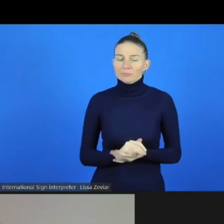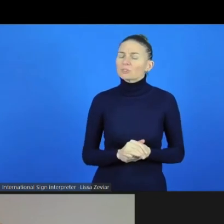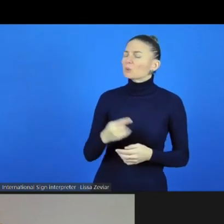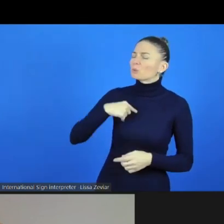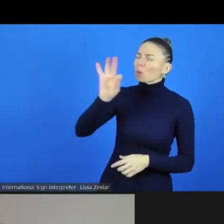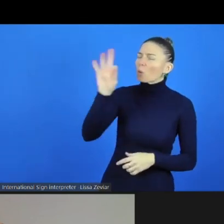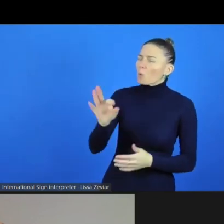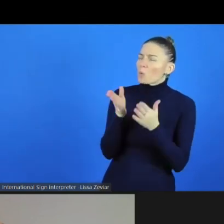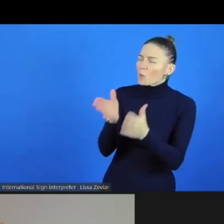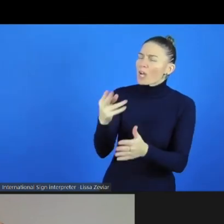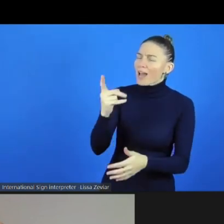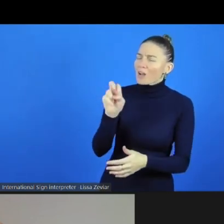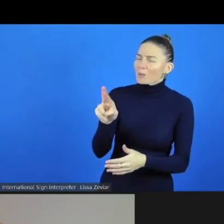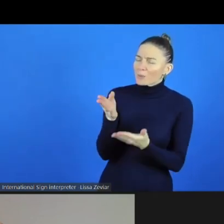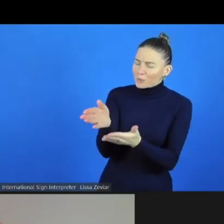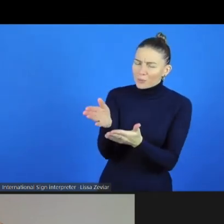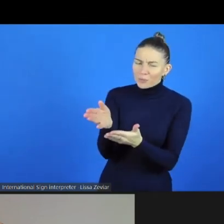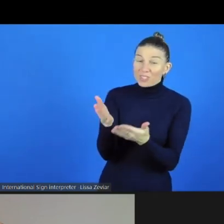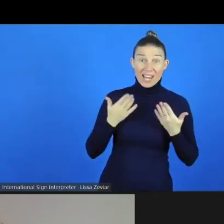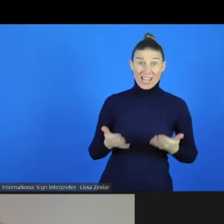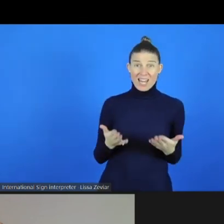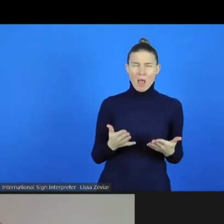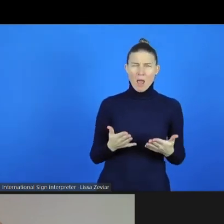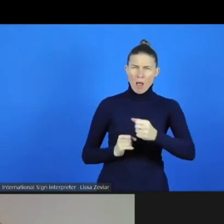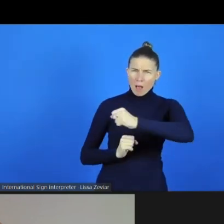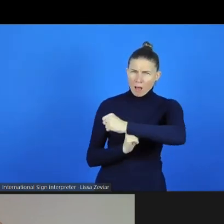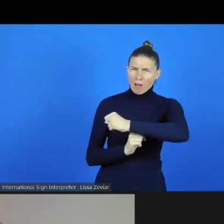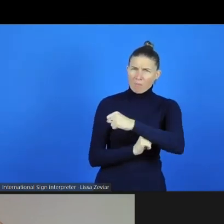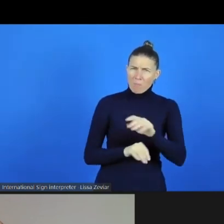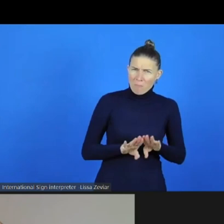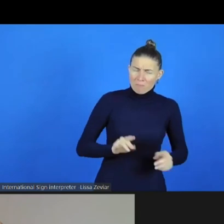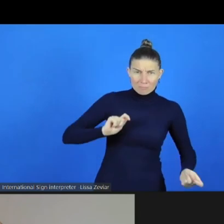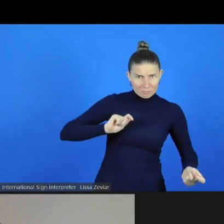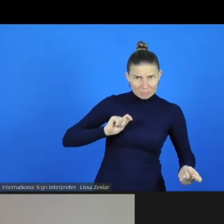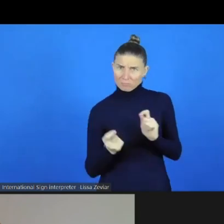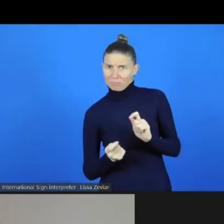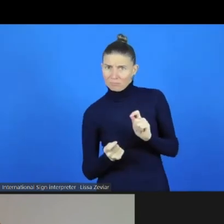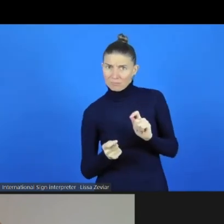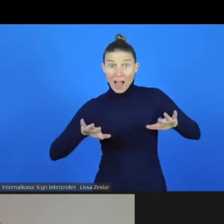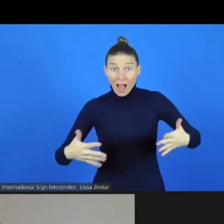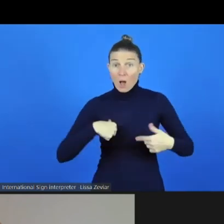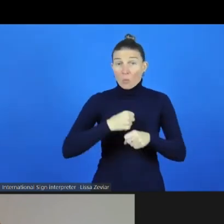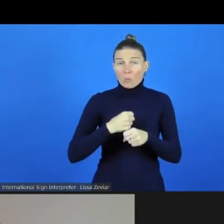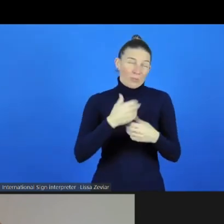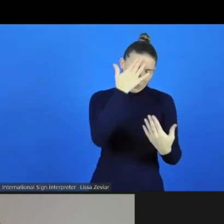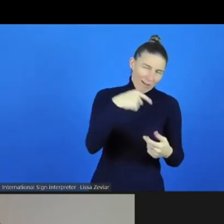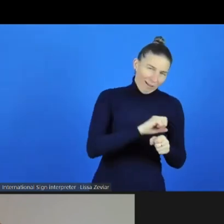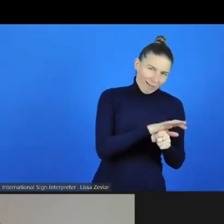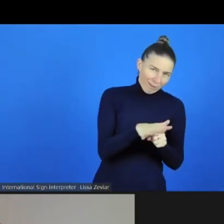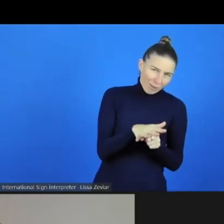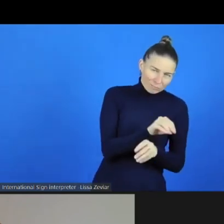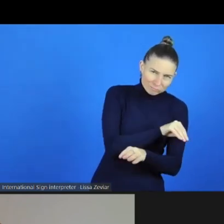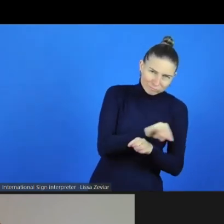as we're going through some fundamental shifts in the way we work due to COVID-19, what are your